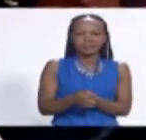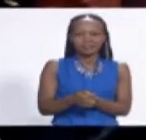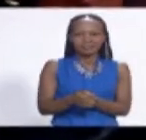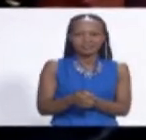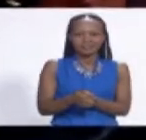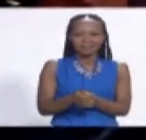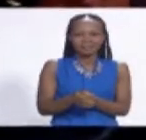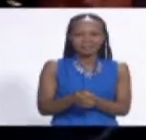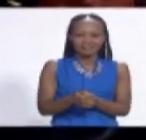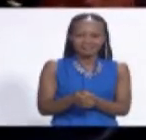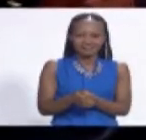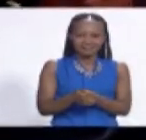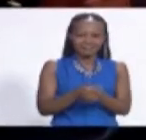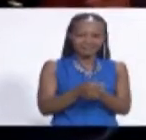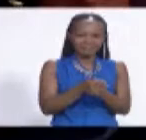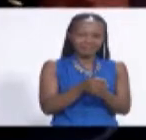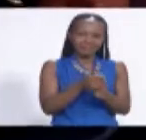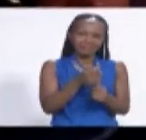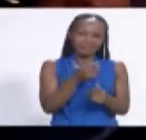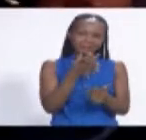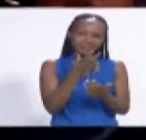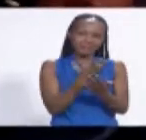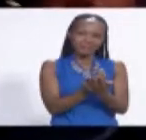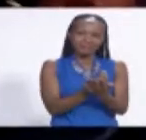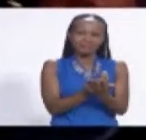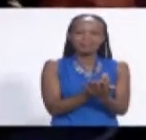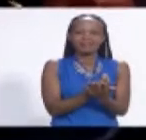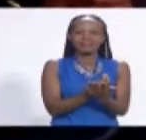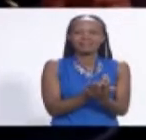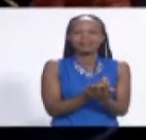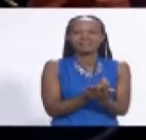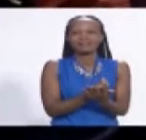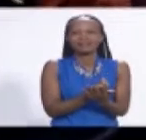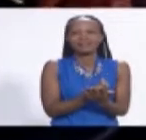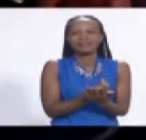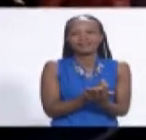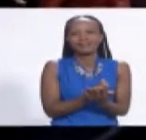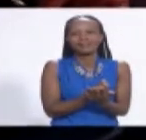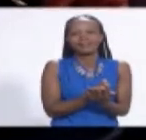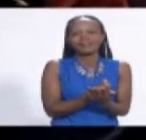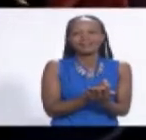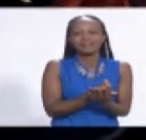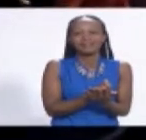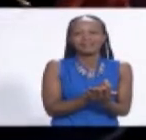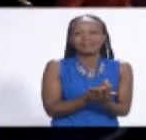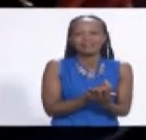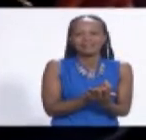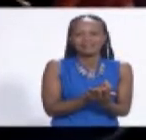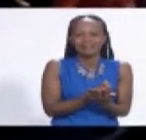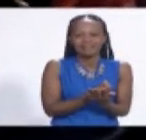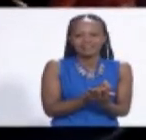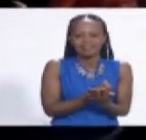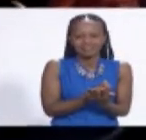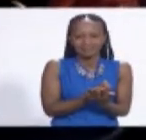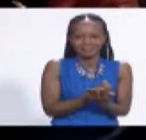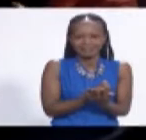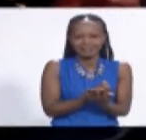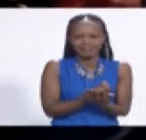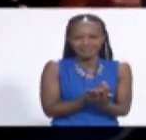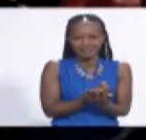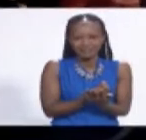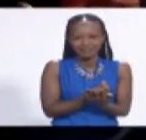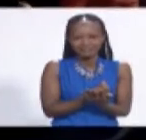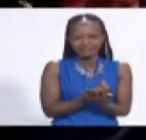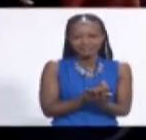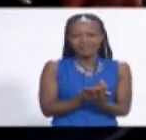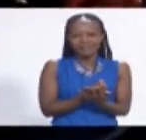the SGR management, and also the commuter rail, because collectively like I said,